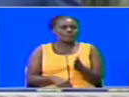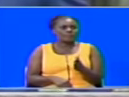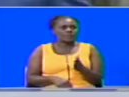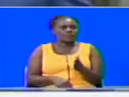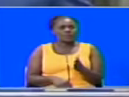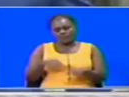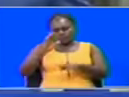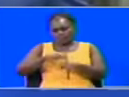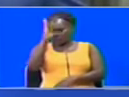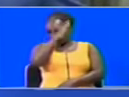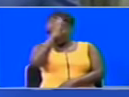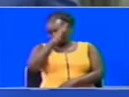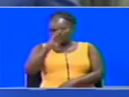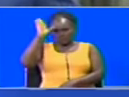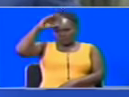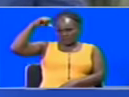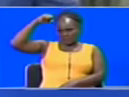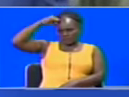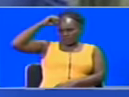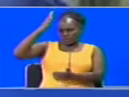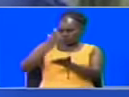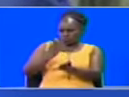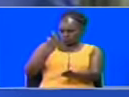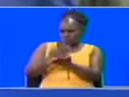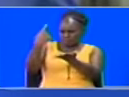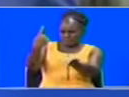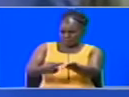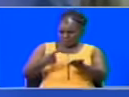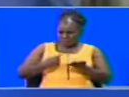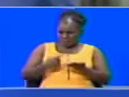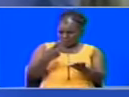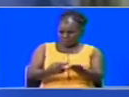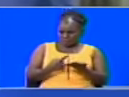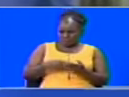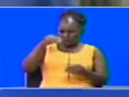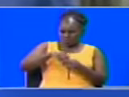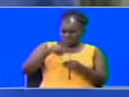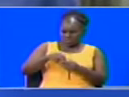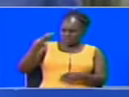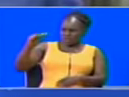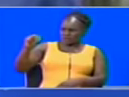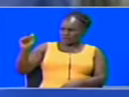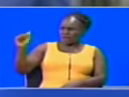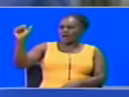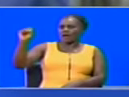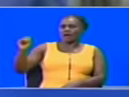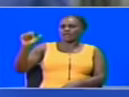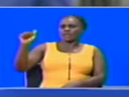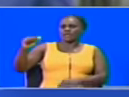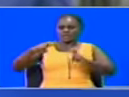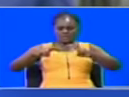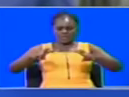Well, good afternoon, Akisa. Indeed, negotiations are ongoing within the NASA outfit with regards to the search